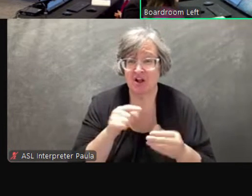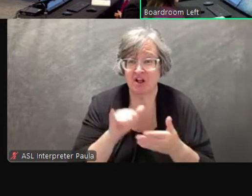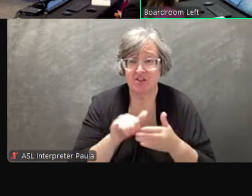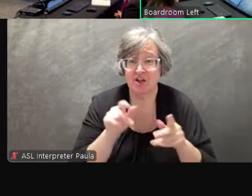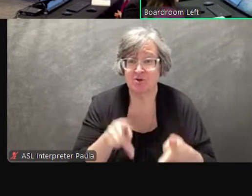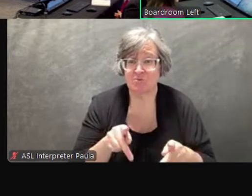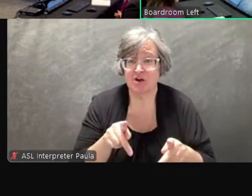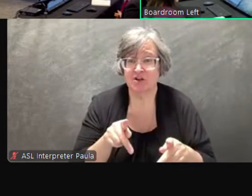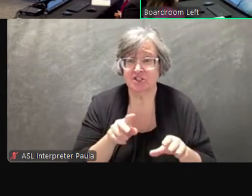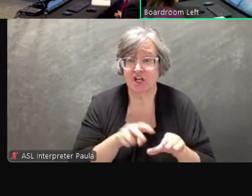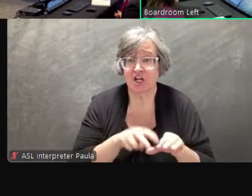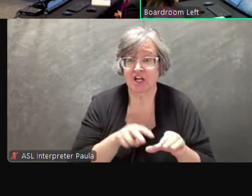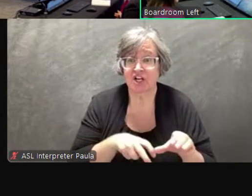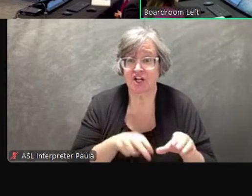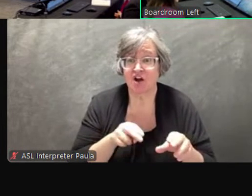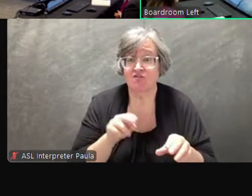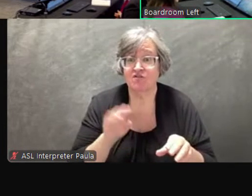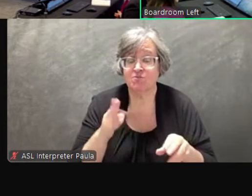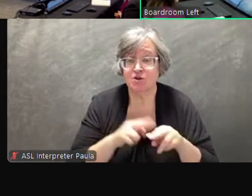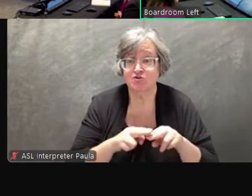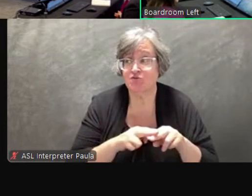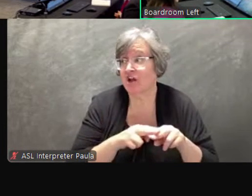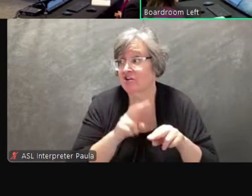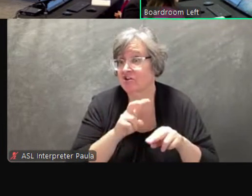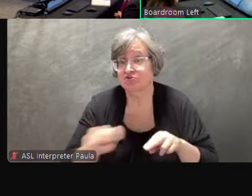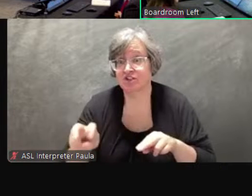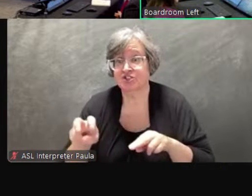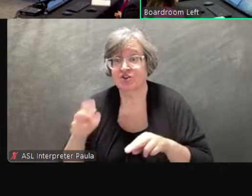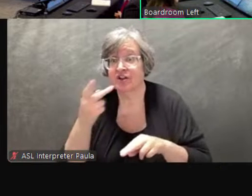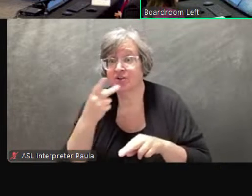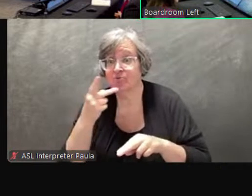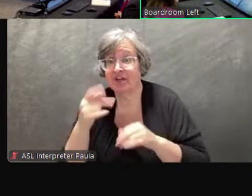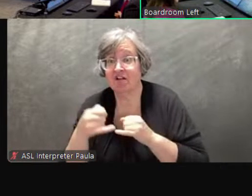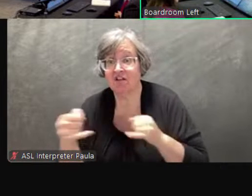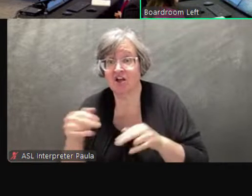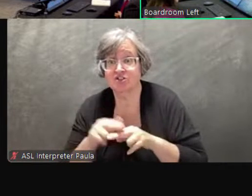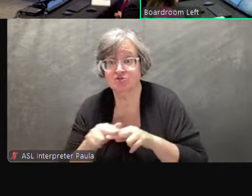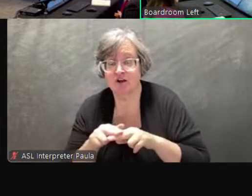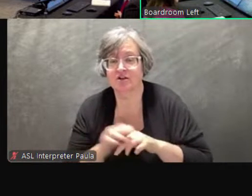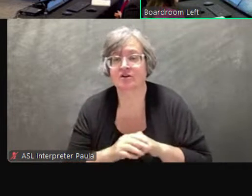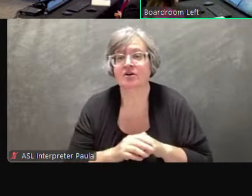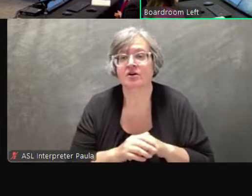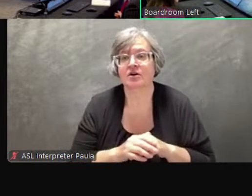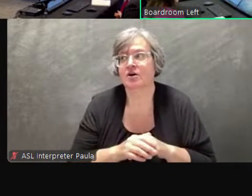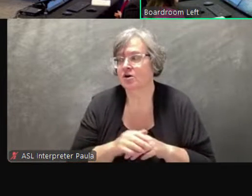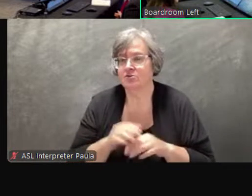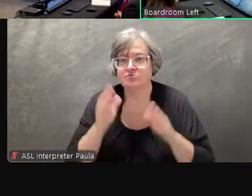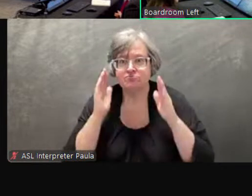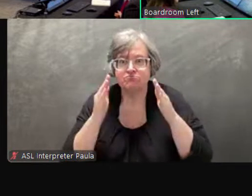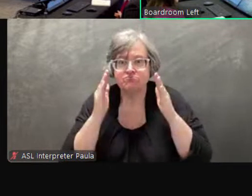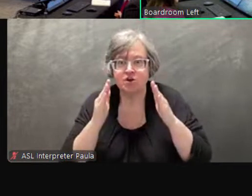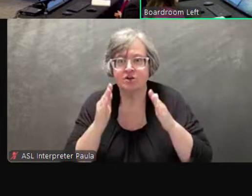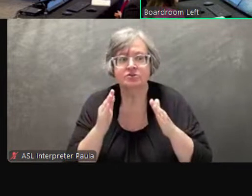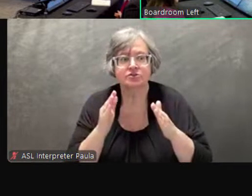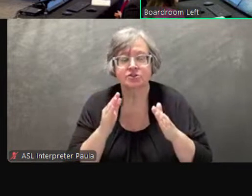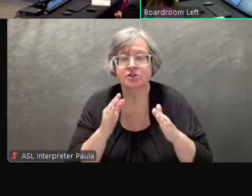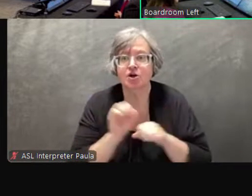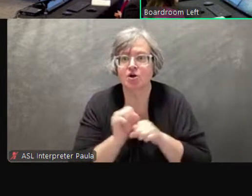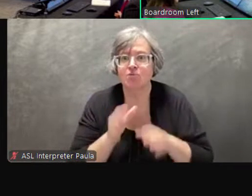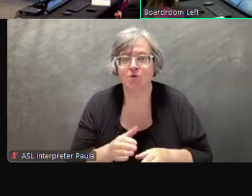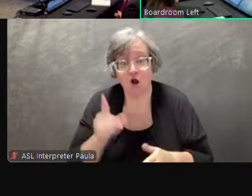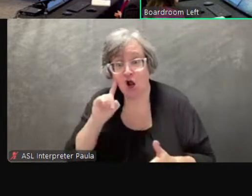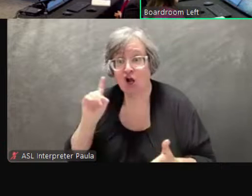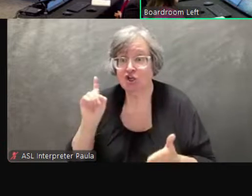getting on the pink line, but for an alerted employee, we could have been looking at a second tragedy on that line